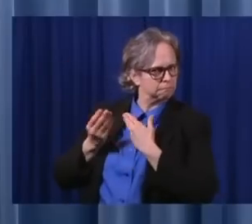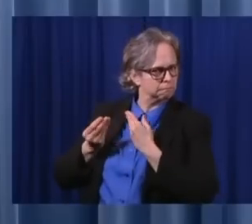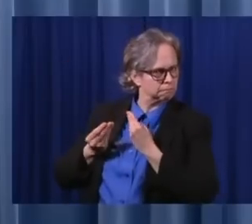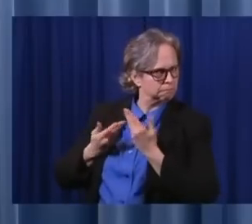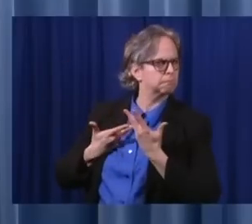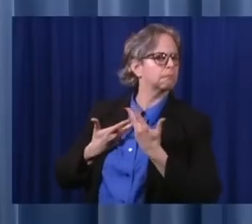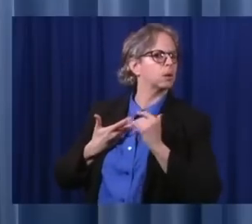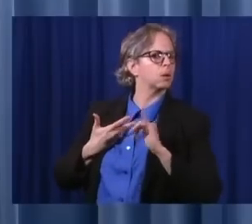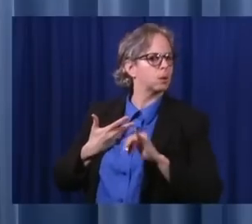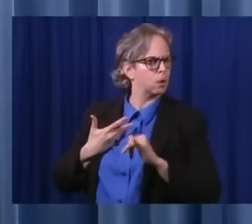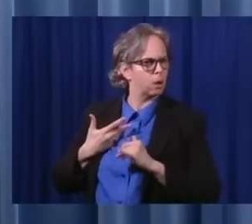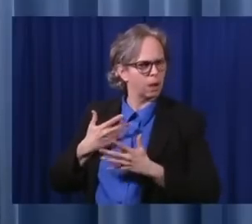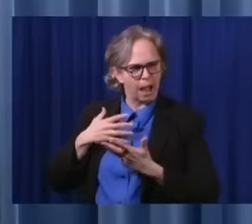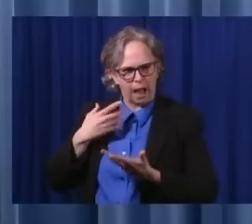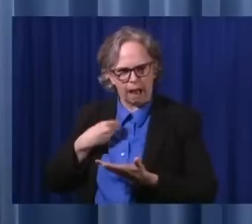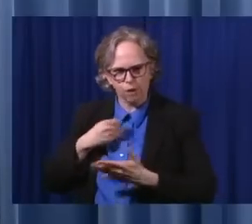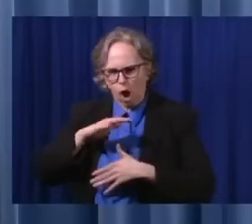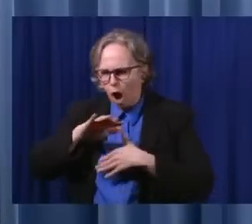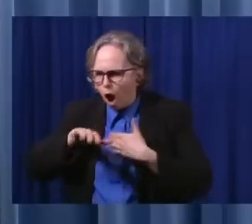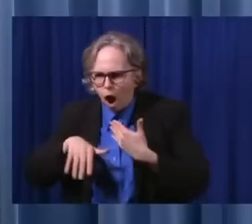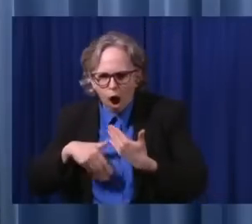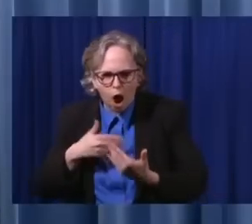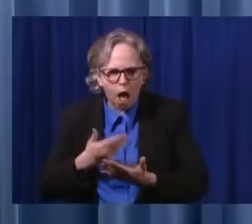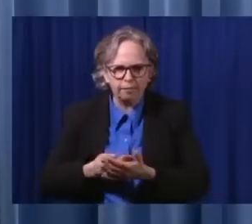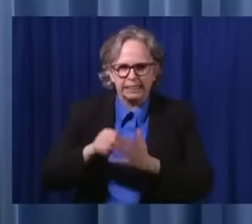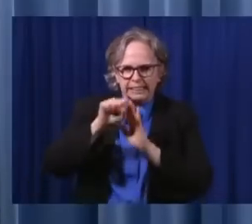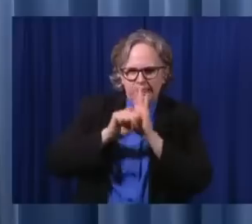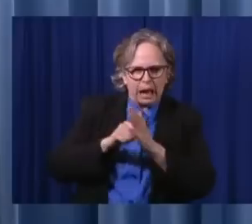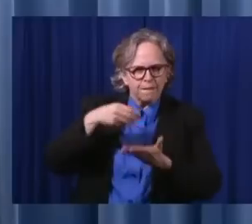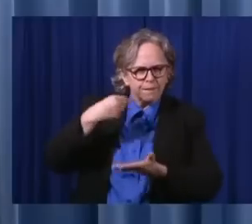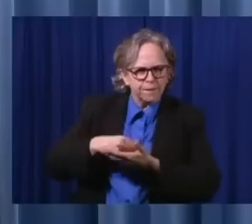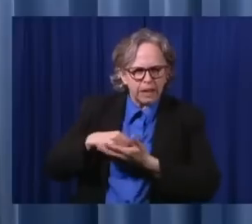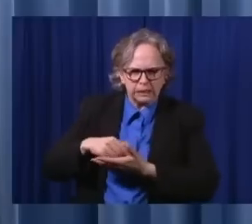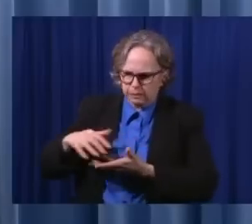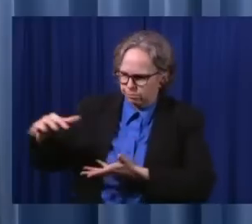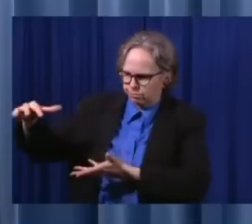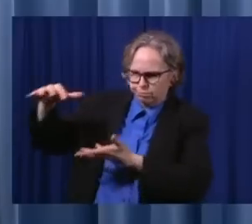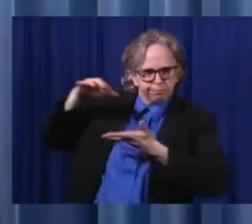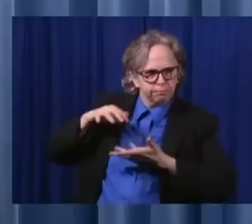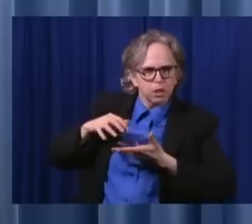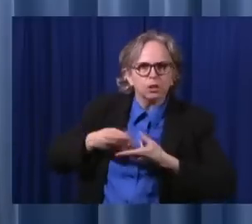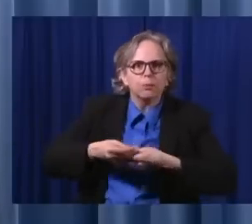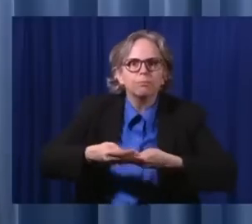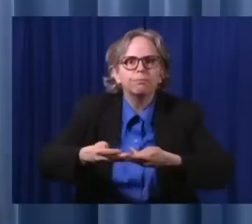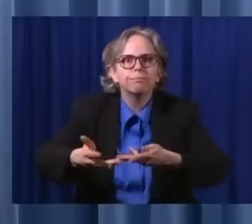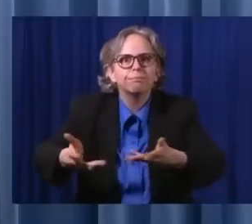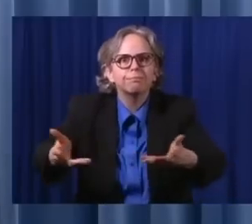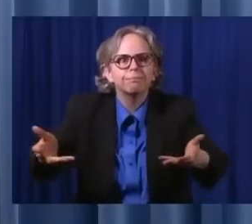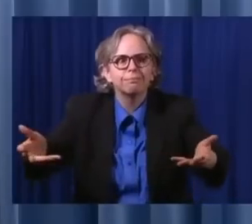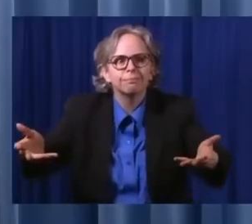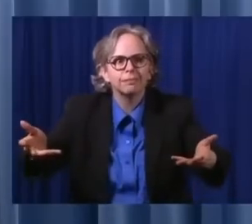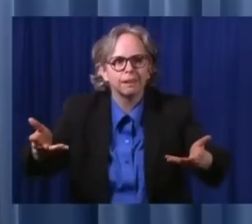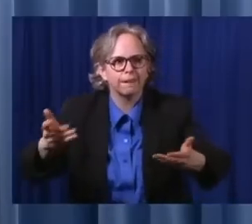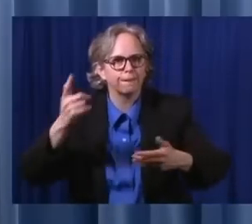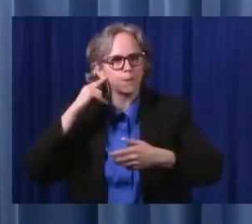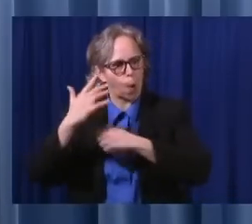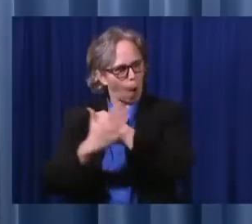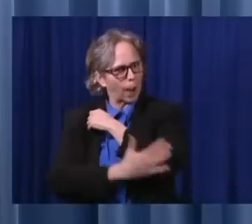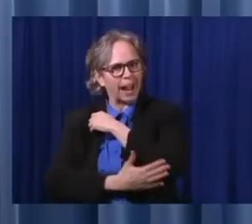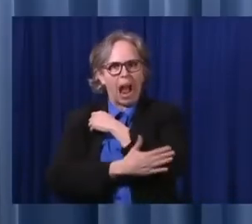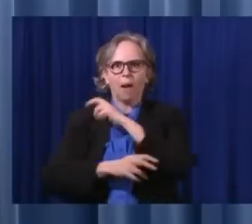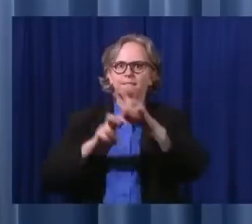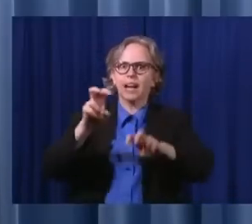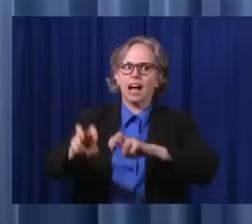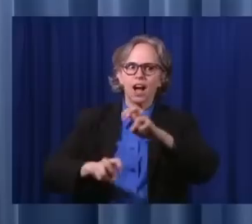available for a 94 county and independent fairs. So the director will be getting that money out